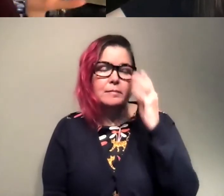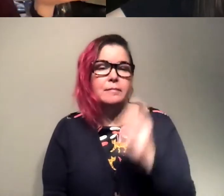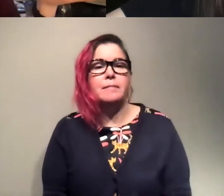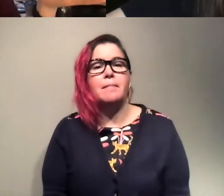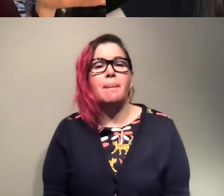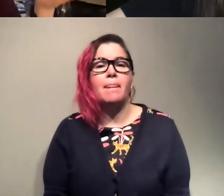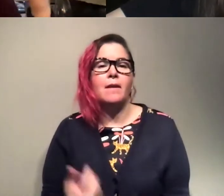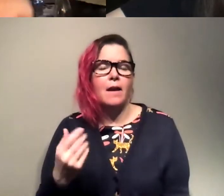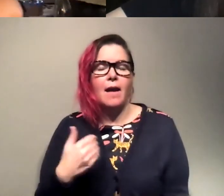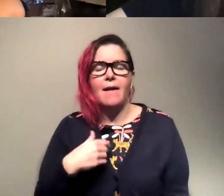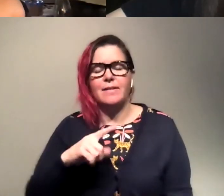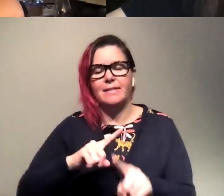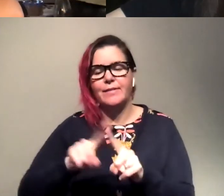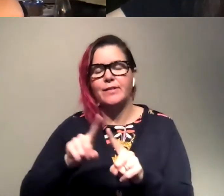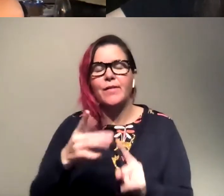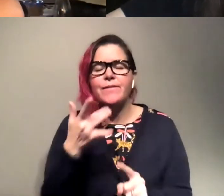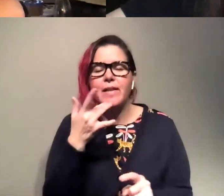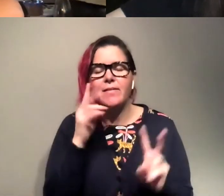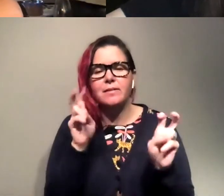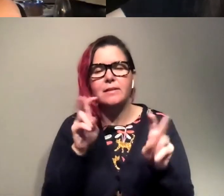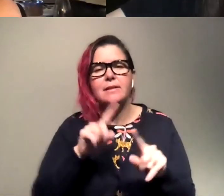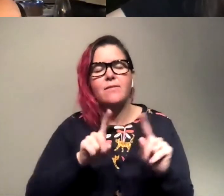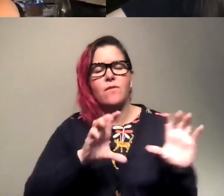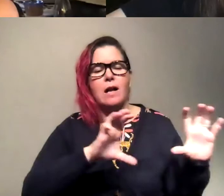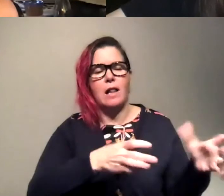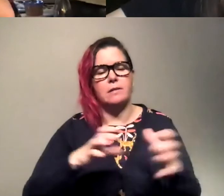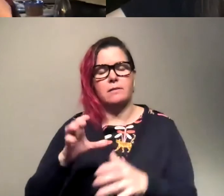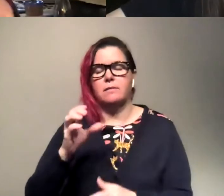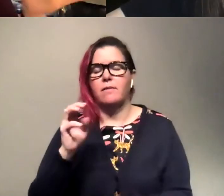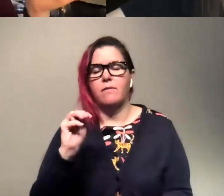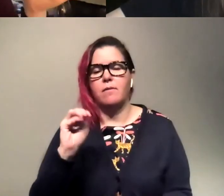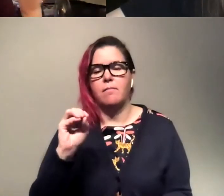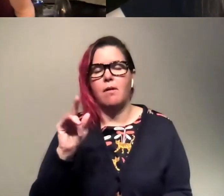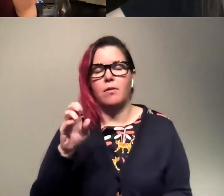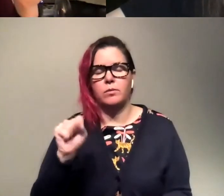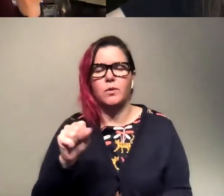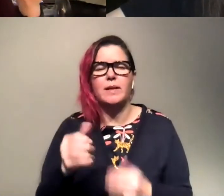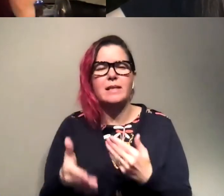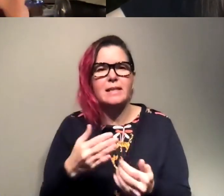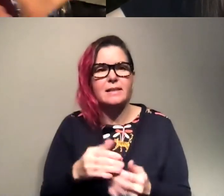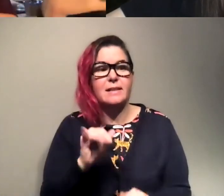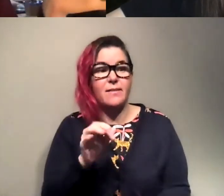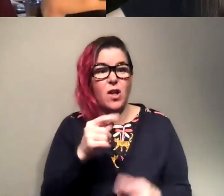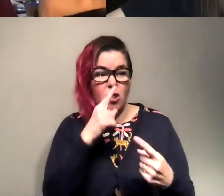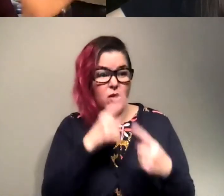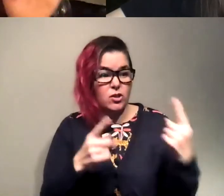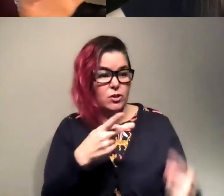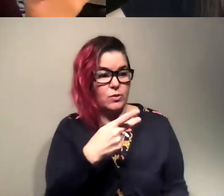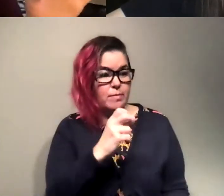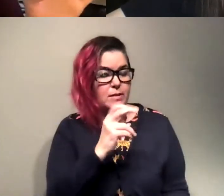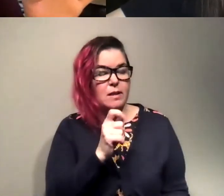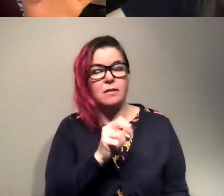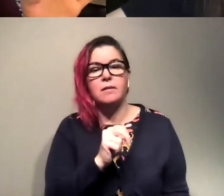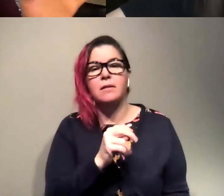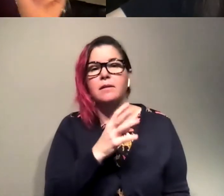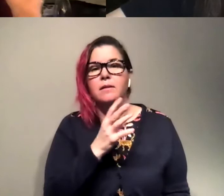antibiotics come in different flavors and we call them different classes of molecules. And so it's easy to then, if you're allergic to penicillin, to ignore that and say, okay, we can